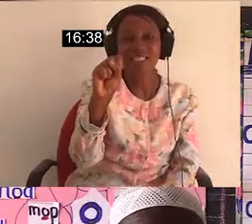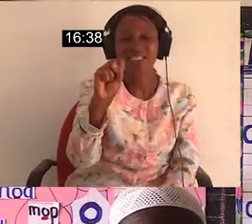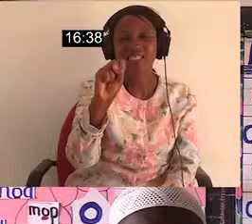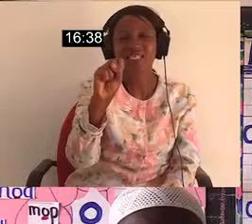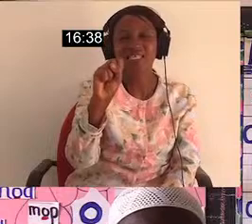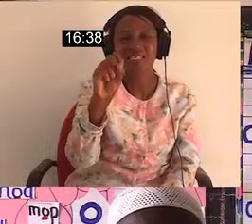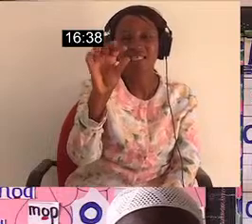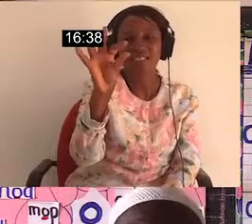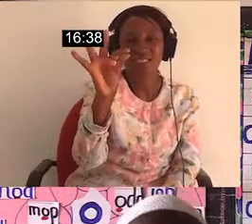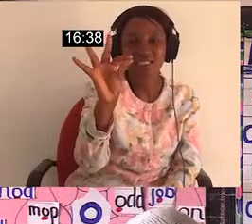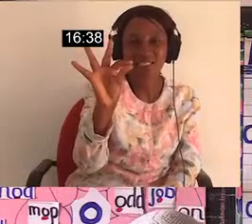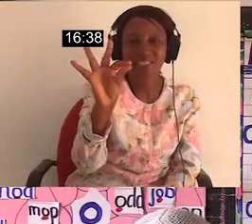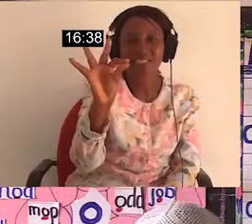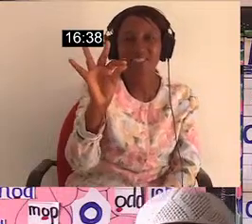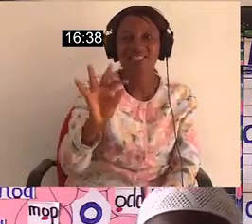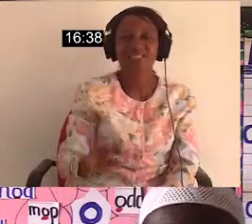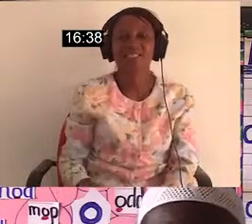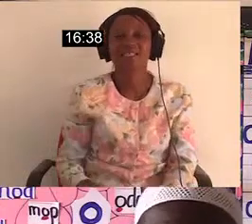S, T.